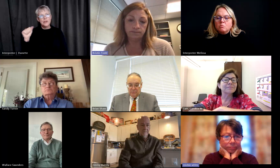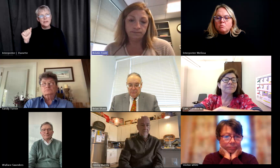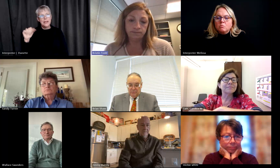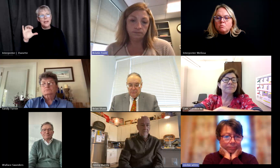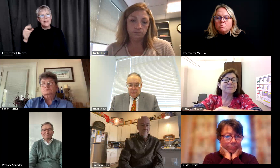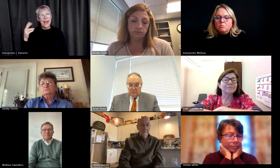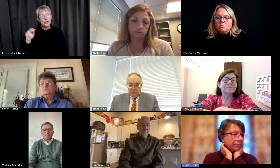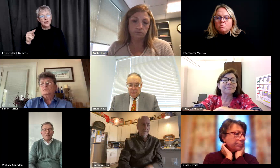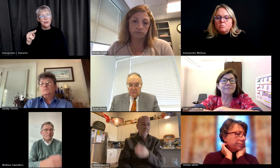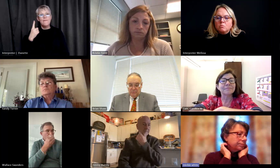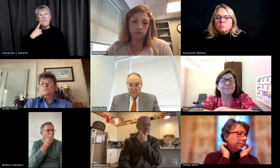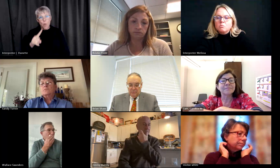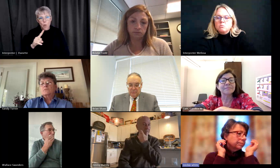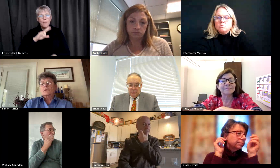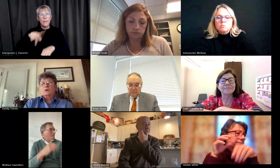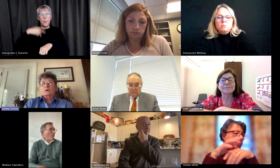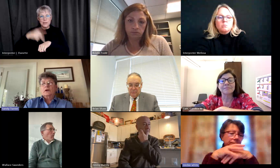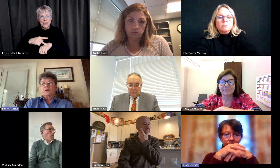principal.